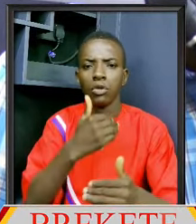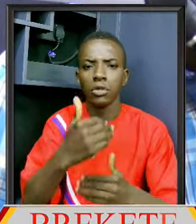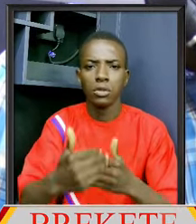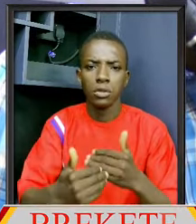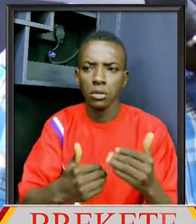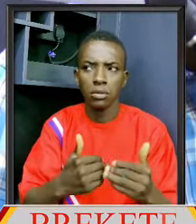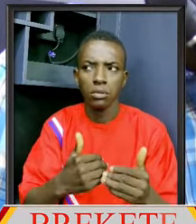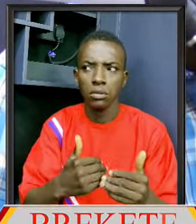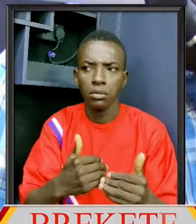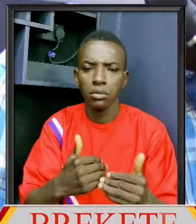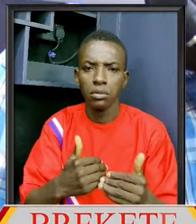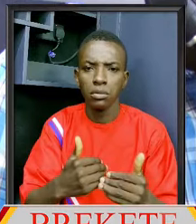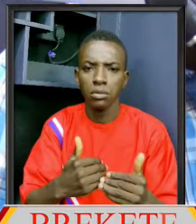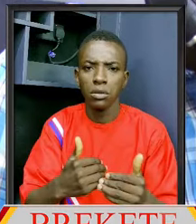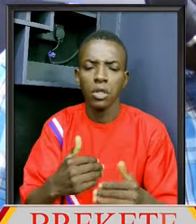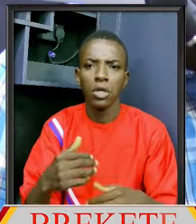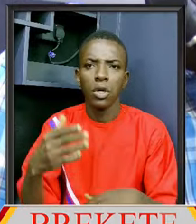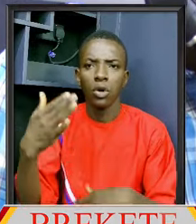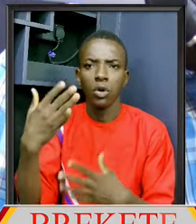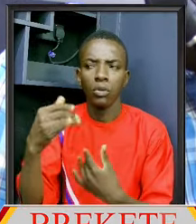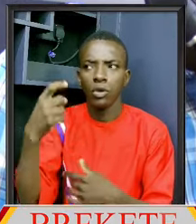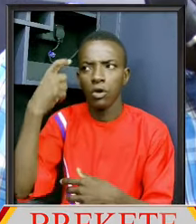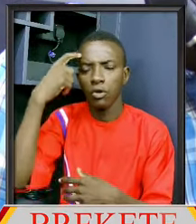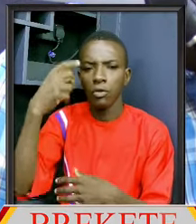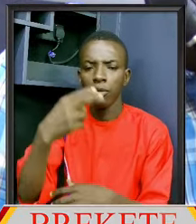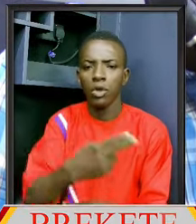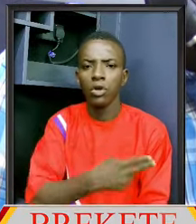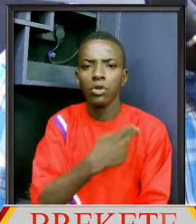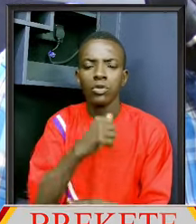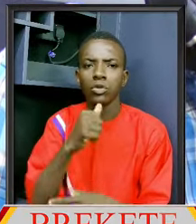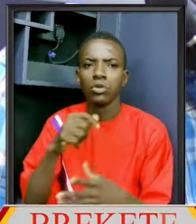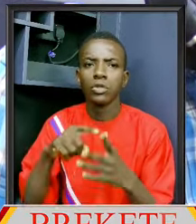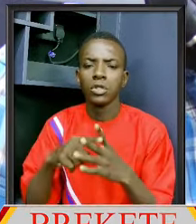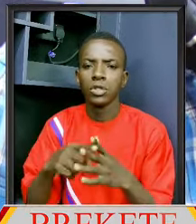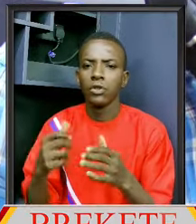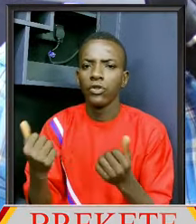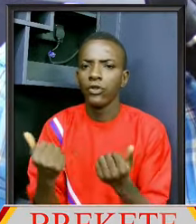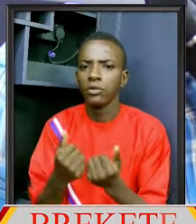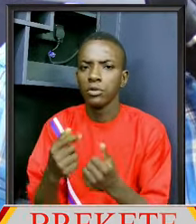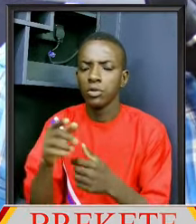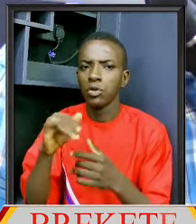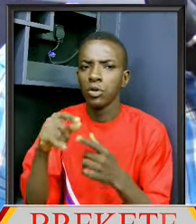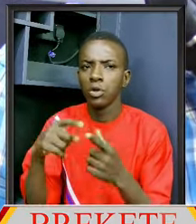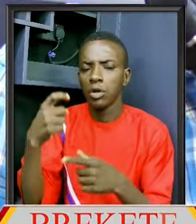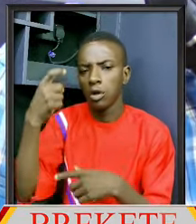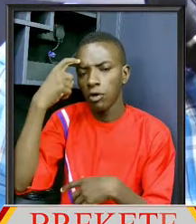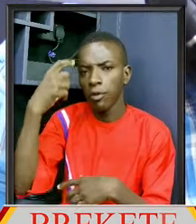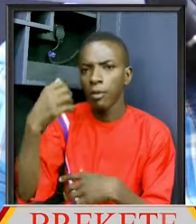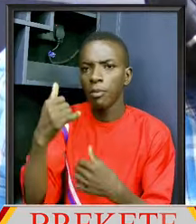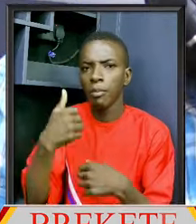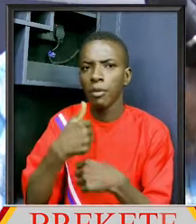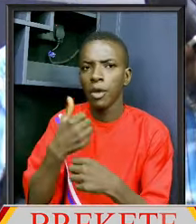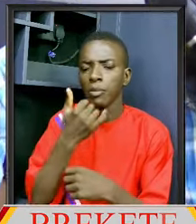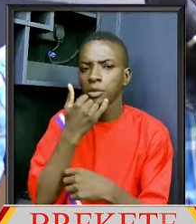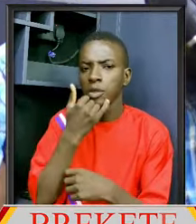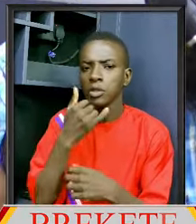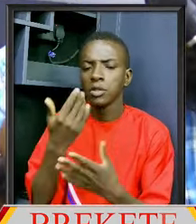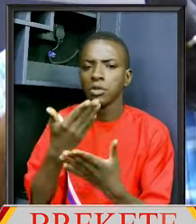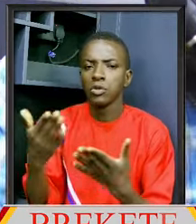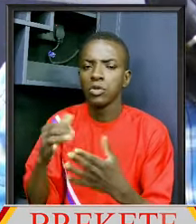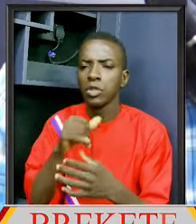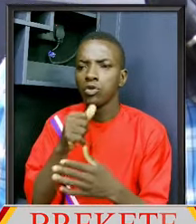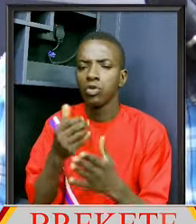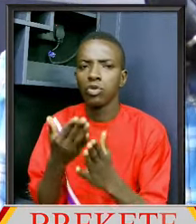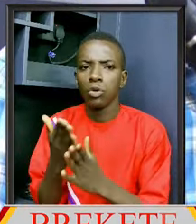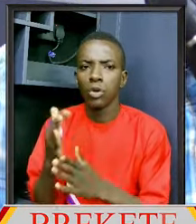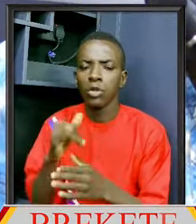process. I hope government hospitals no go begin fight you, because I hear say when government make mistake or do things when no